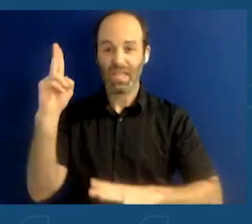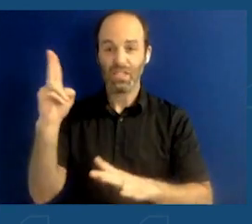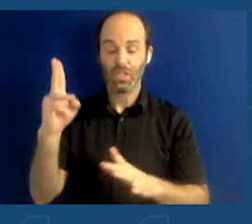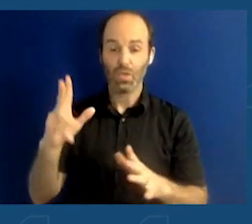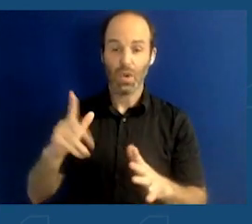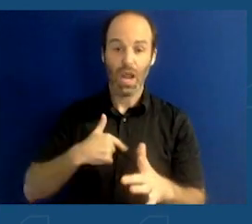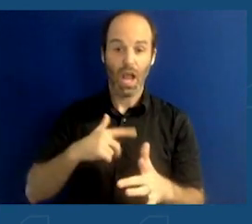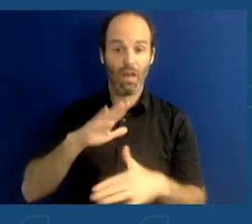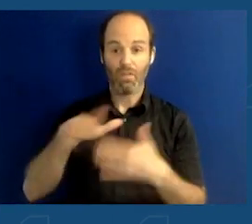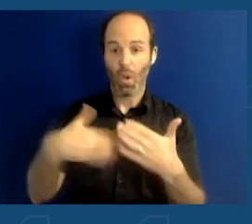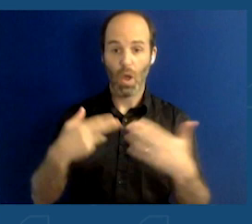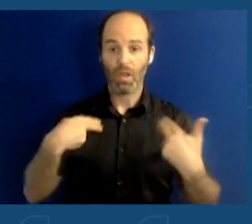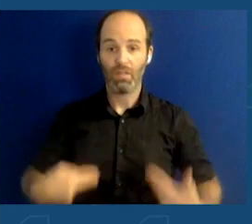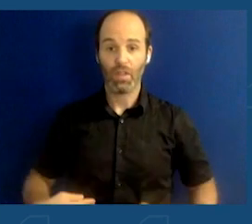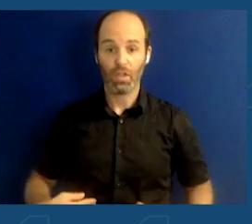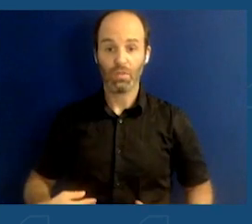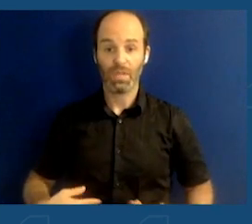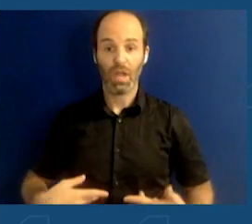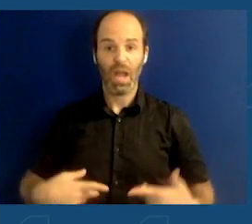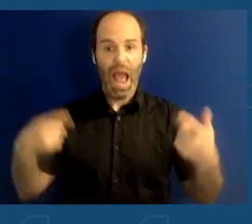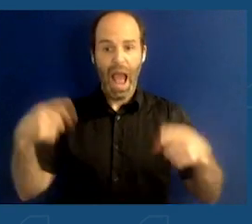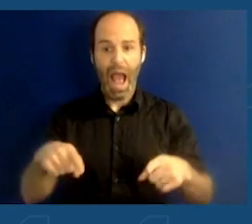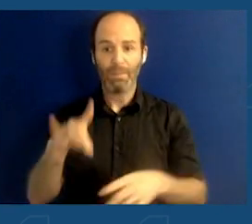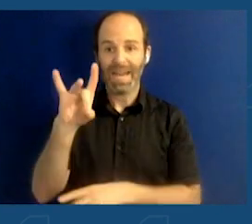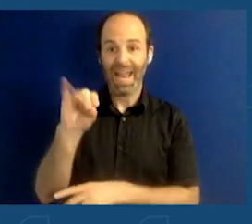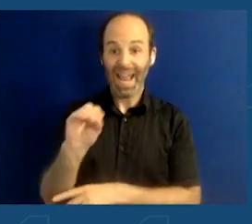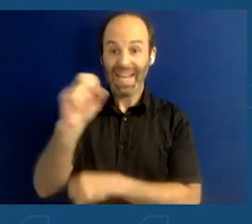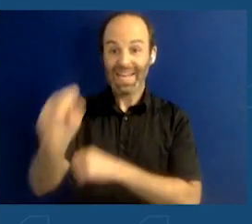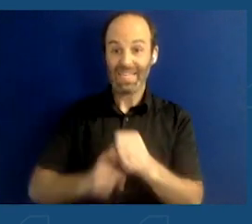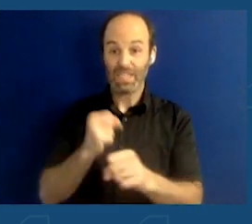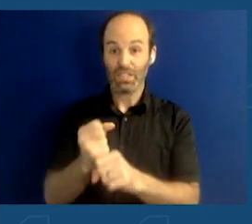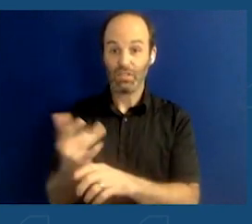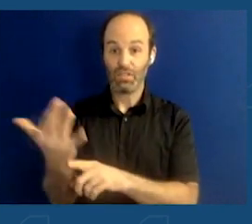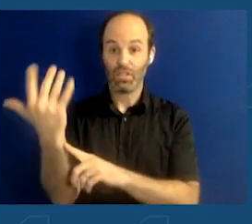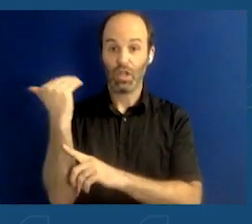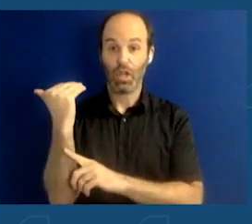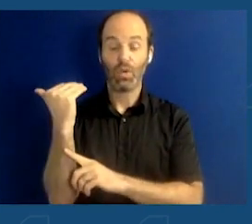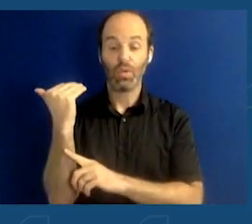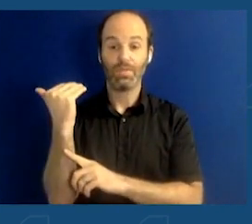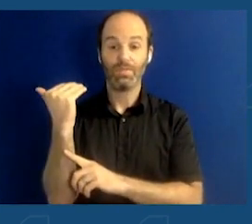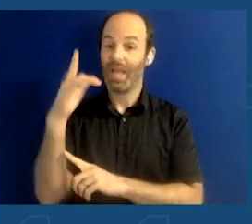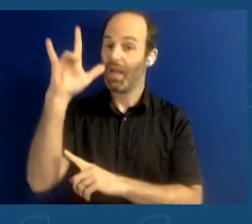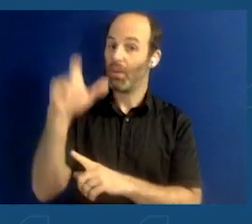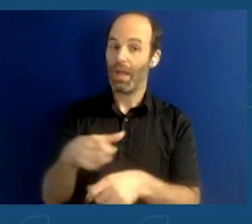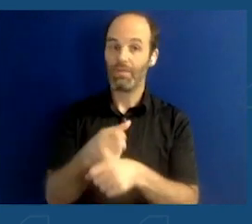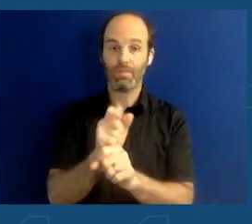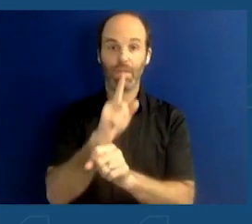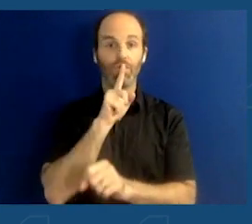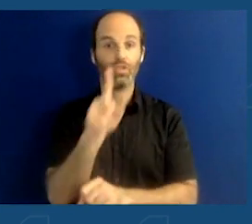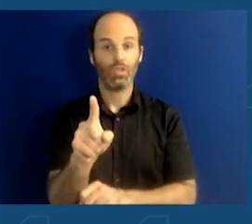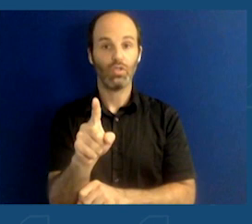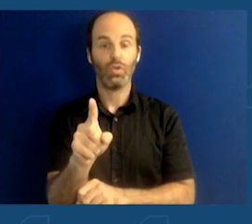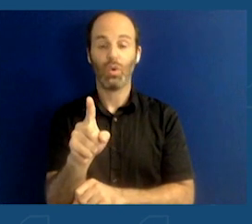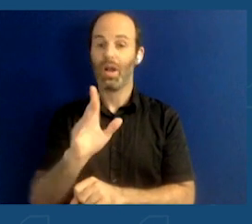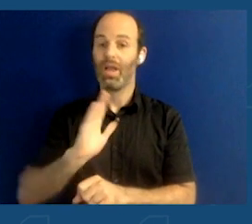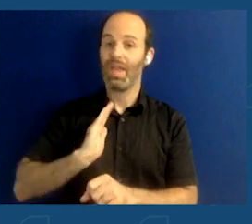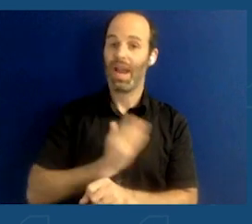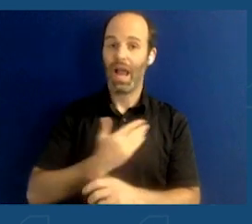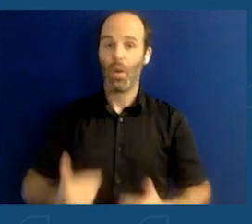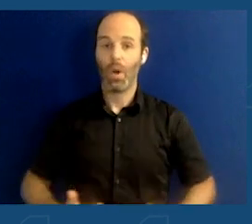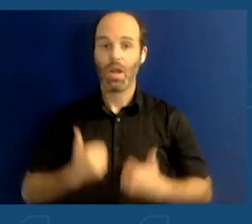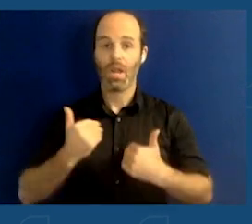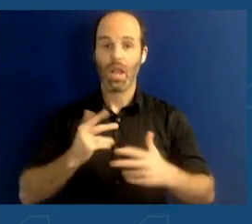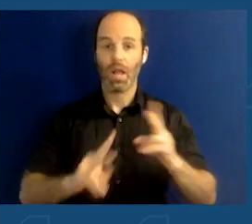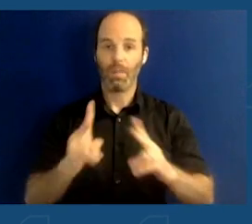was perpetrated 80 years ago. And we must ensure our young people learn